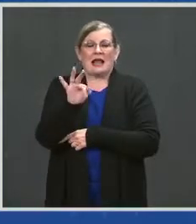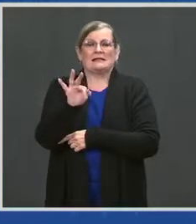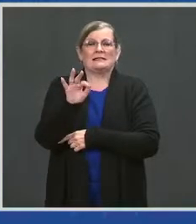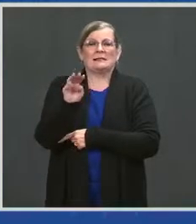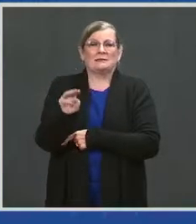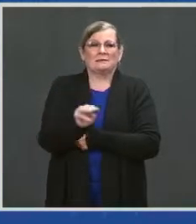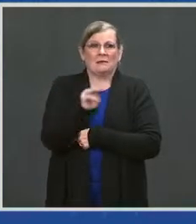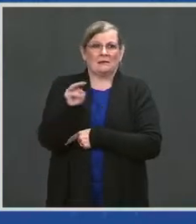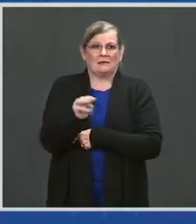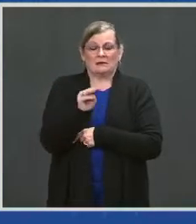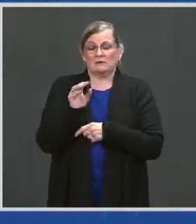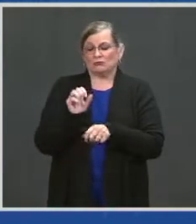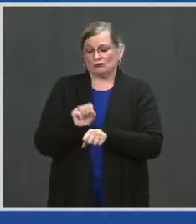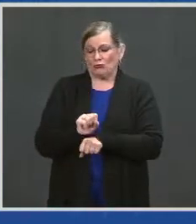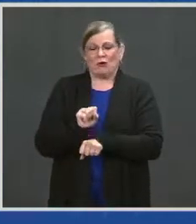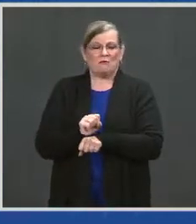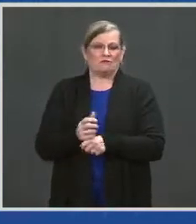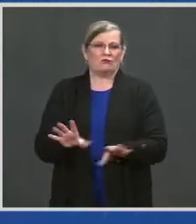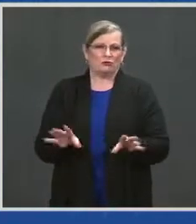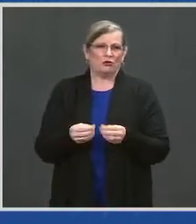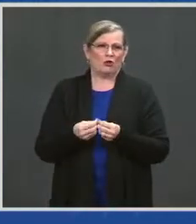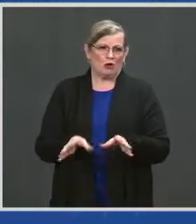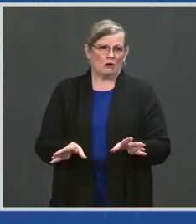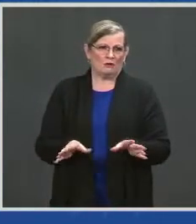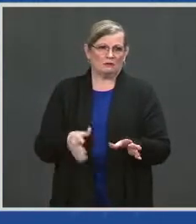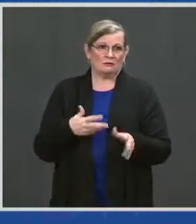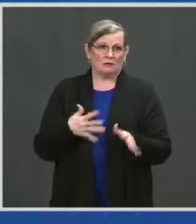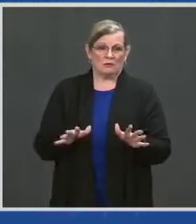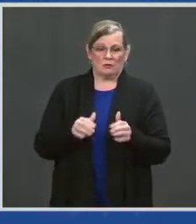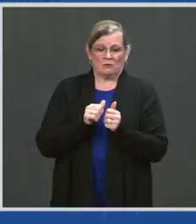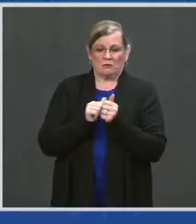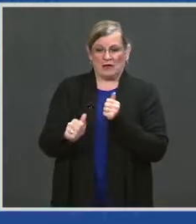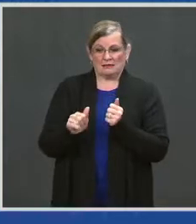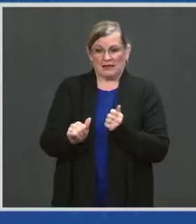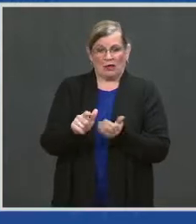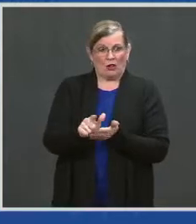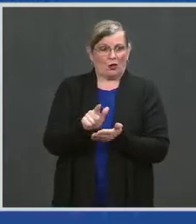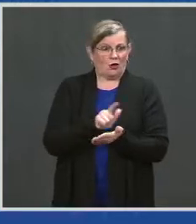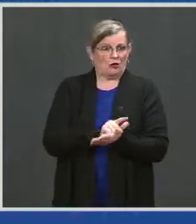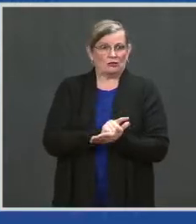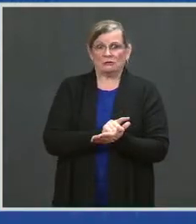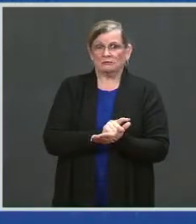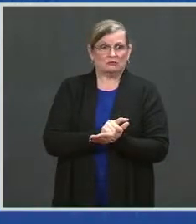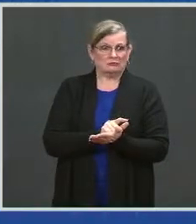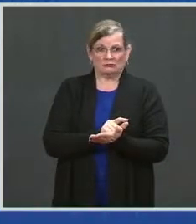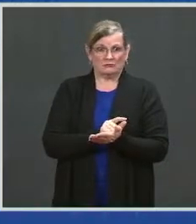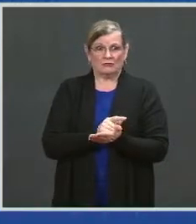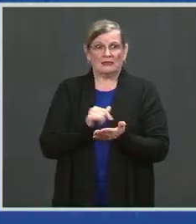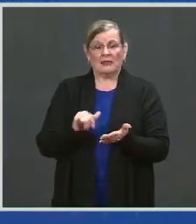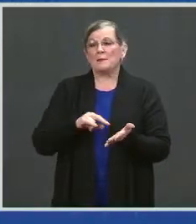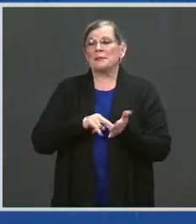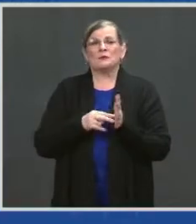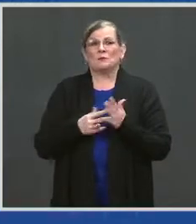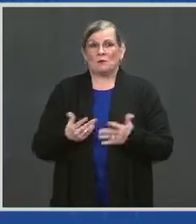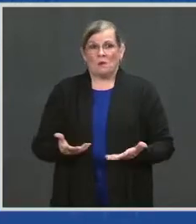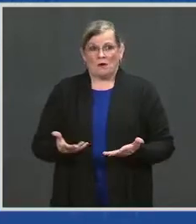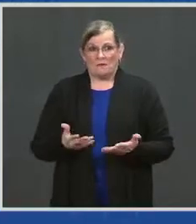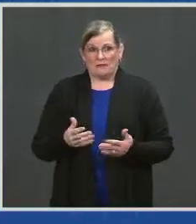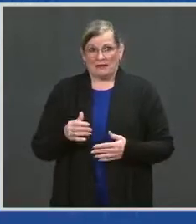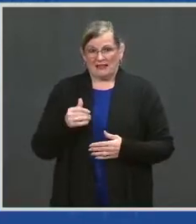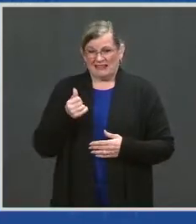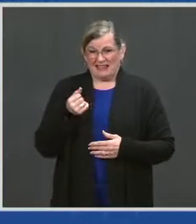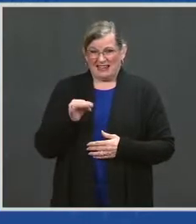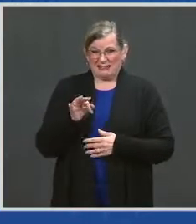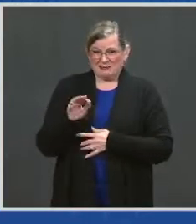well. That's long-term jobs for pipe fitters, healthcare workers, those who work in the steel factories